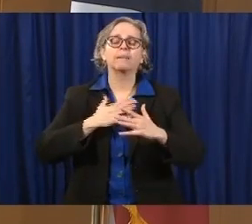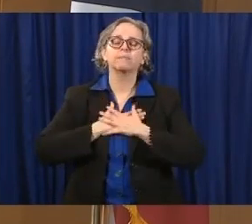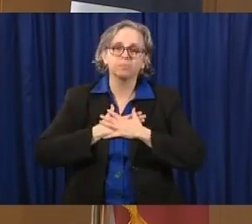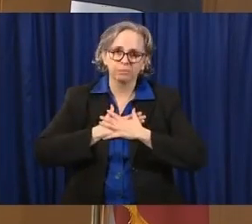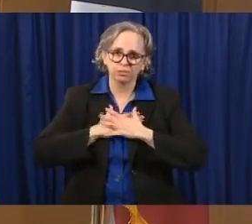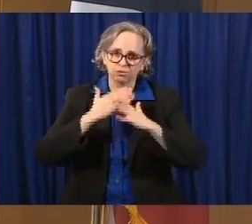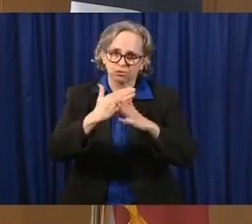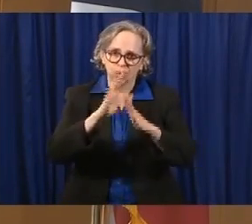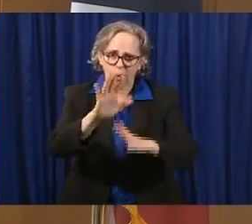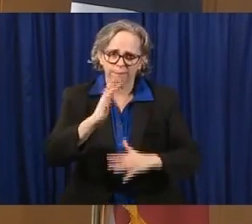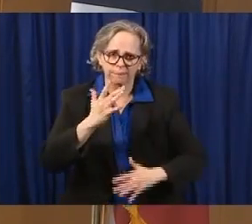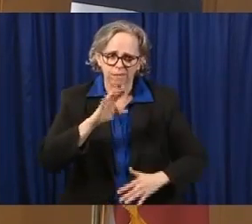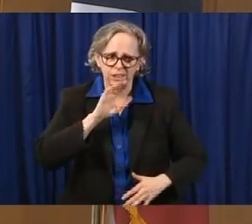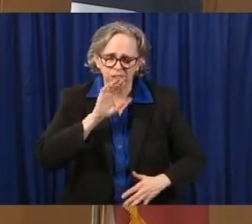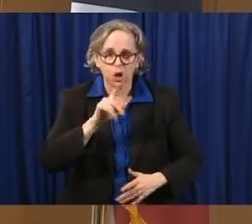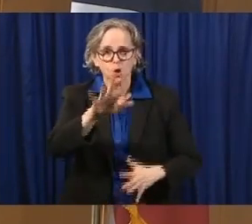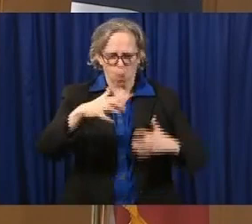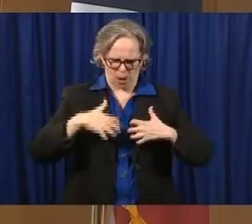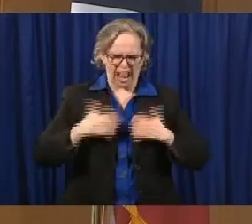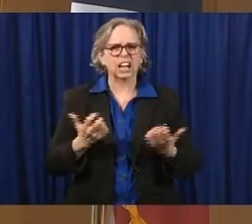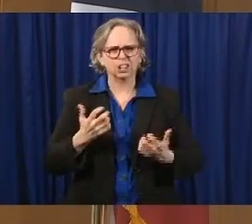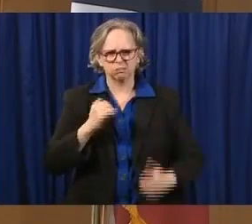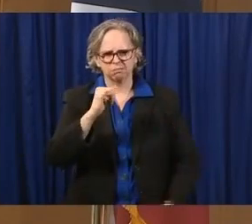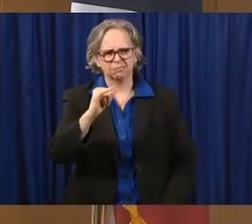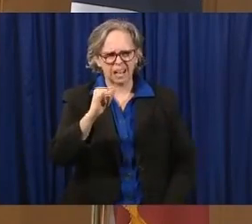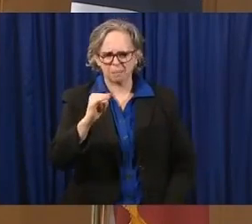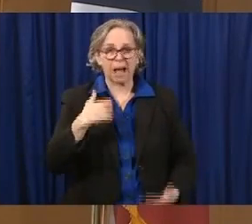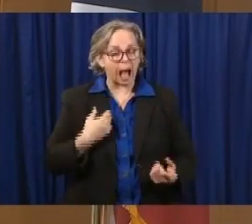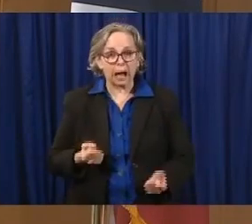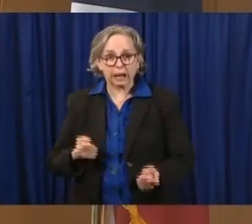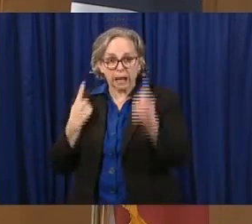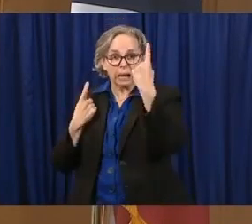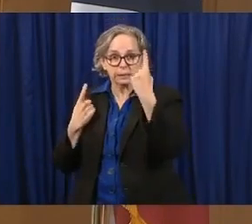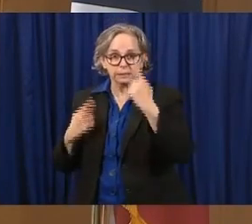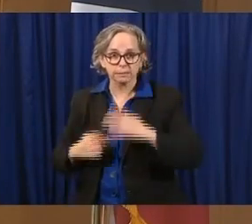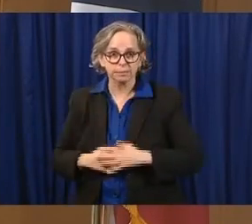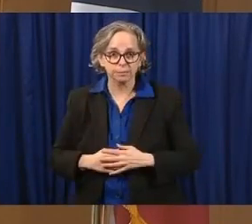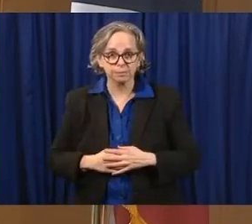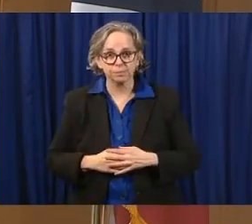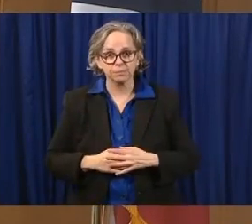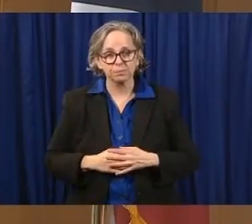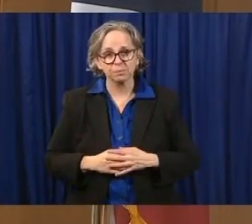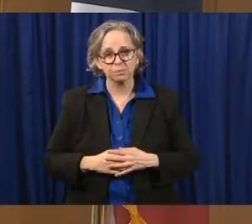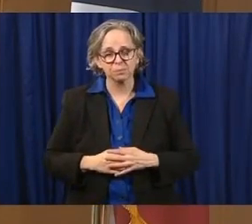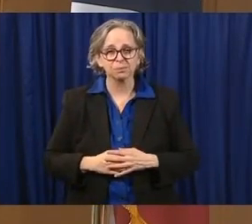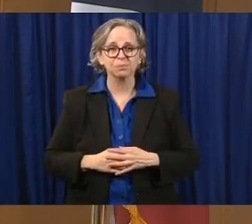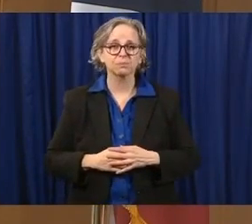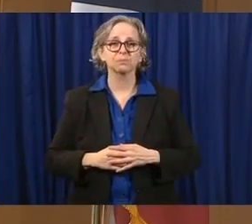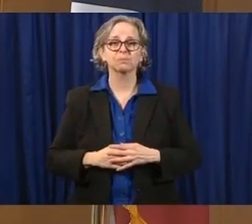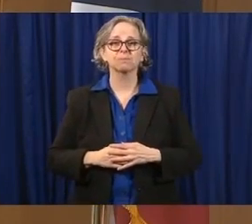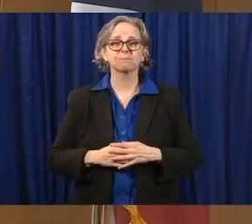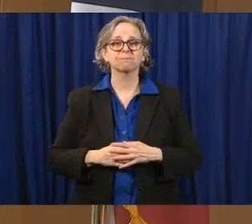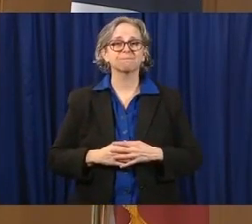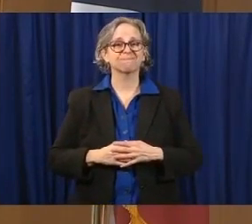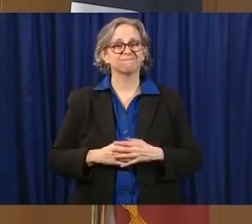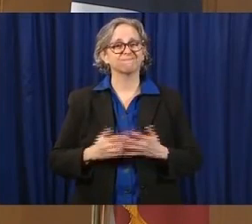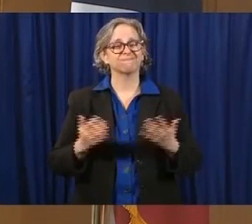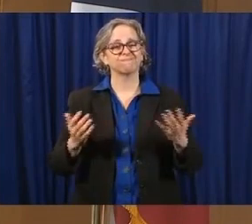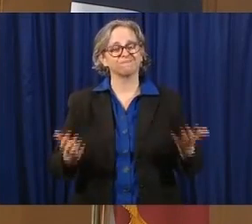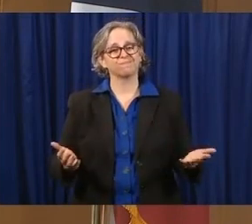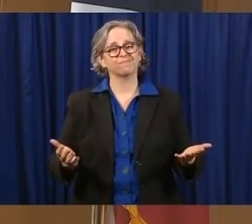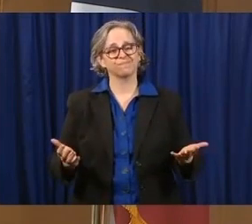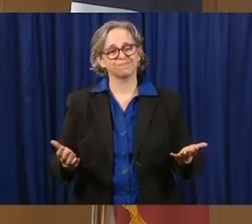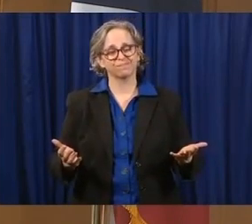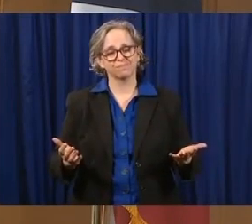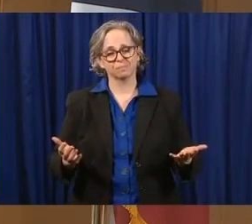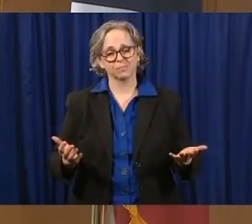anger. I get it. But it's not going to do businesses any good. It's not going to do